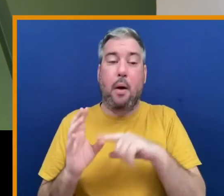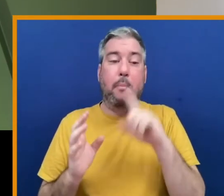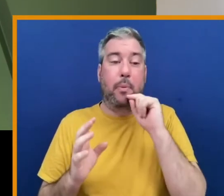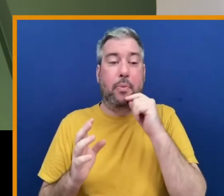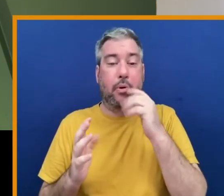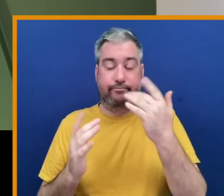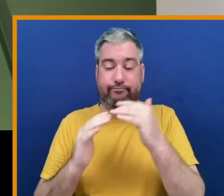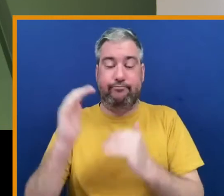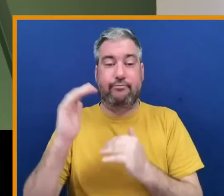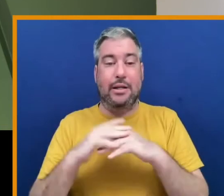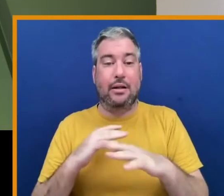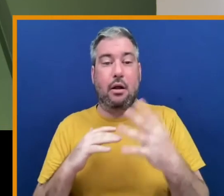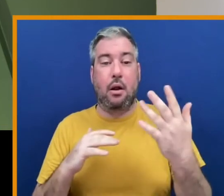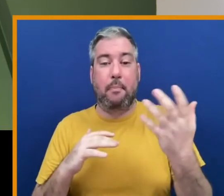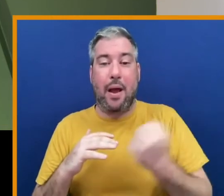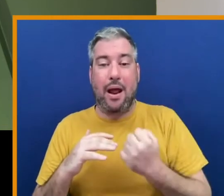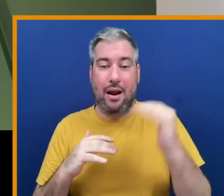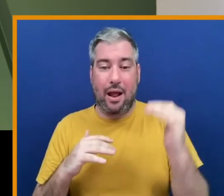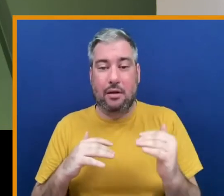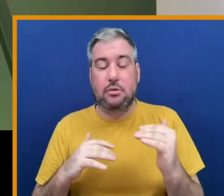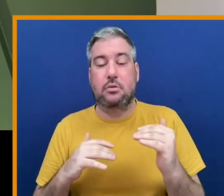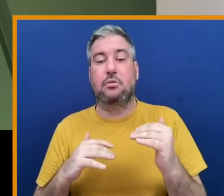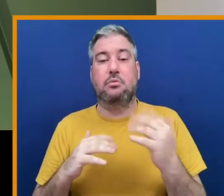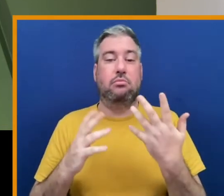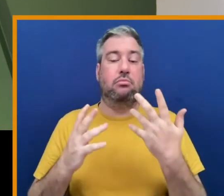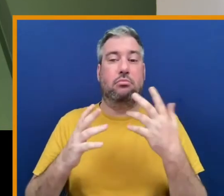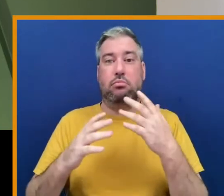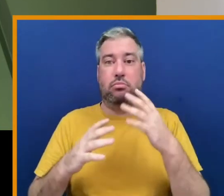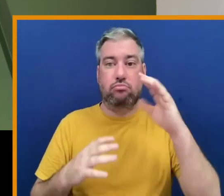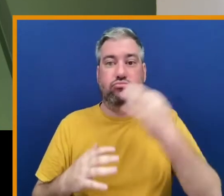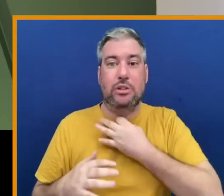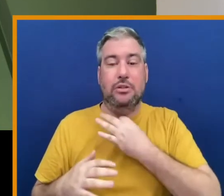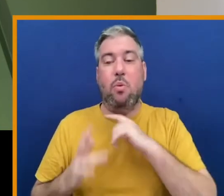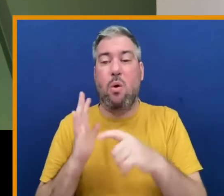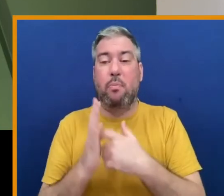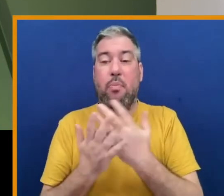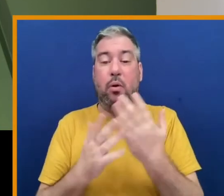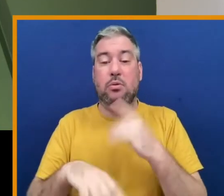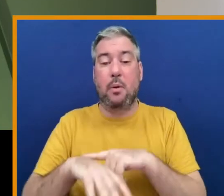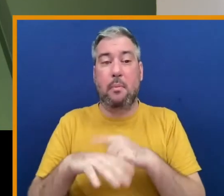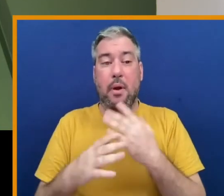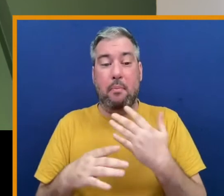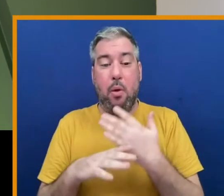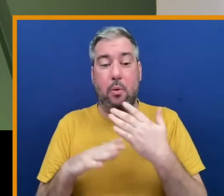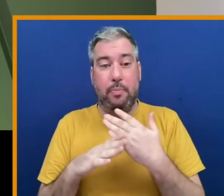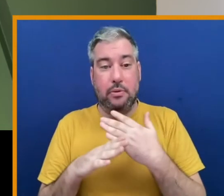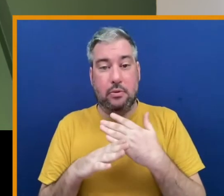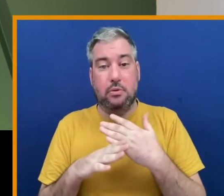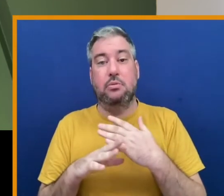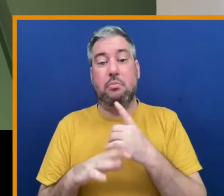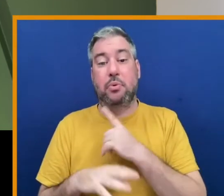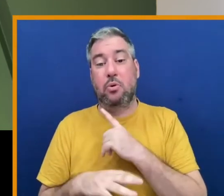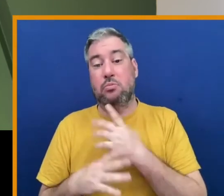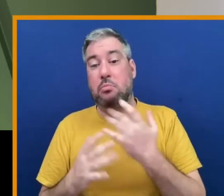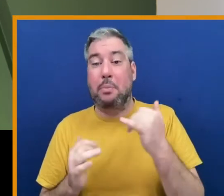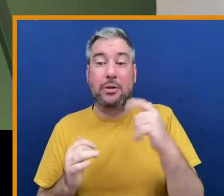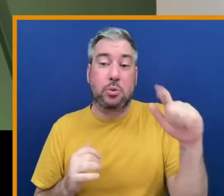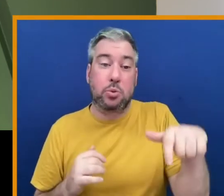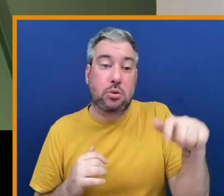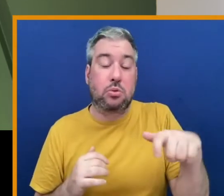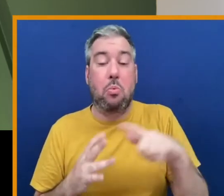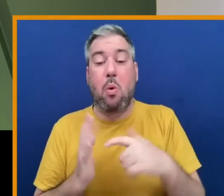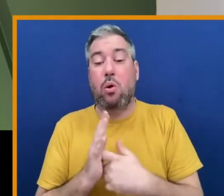because they're a student or because they're at the beginning of their career. We know that that is the case. So young people are disproportionately among the lower earners